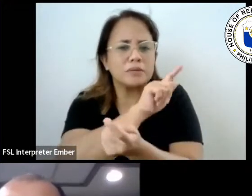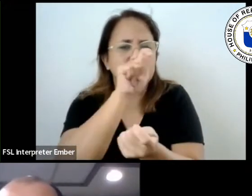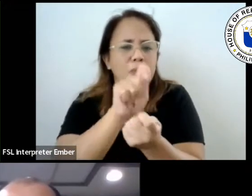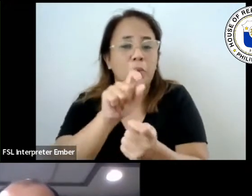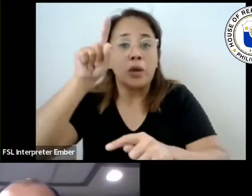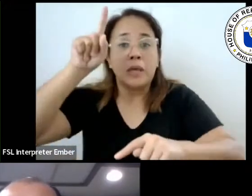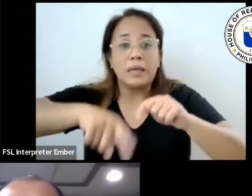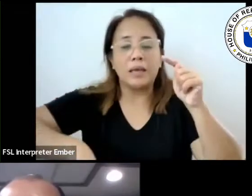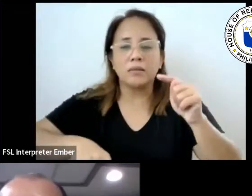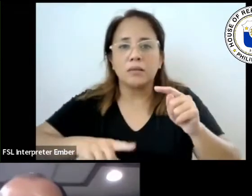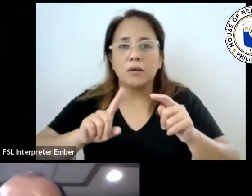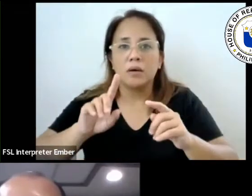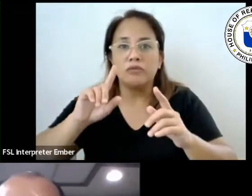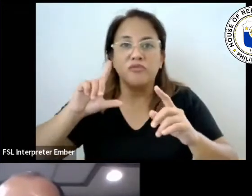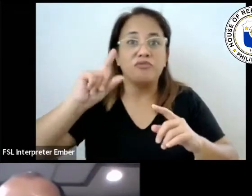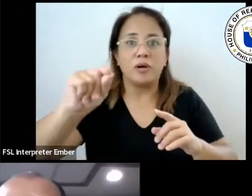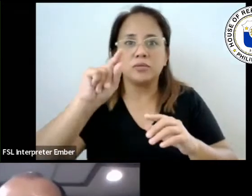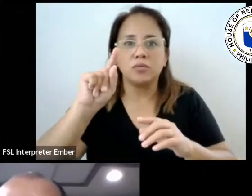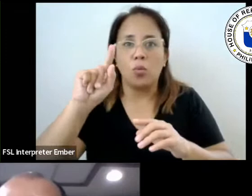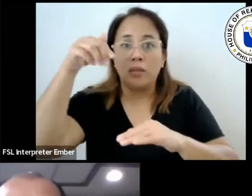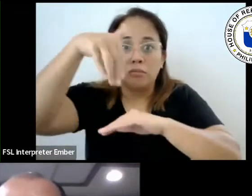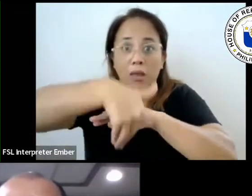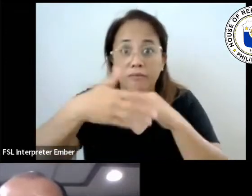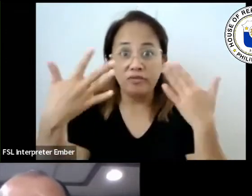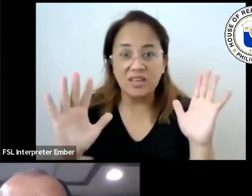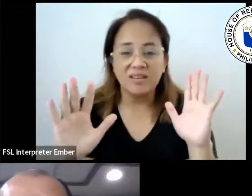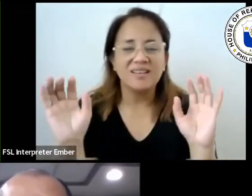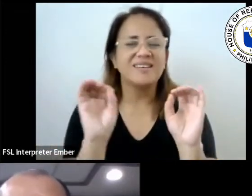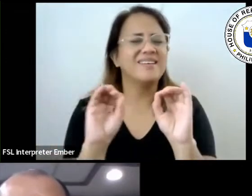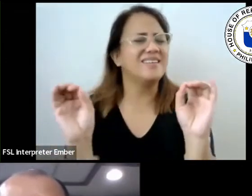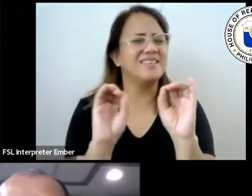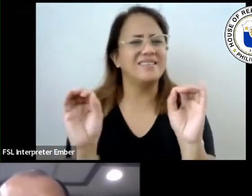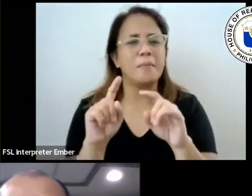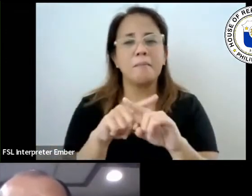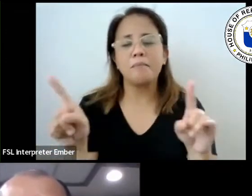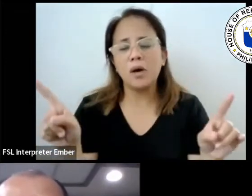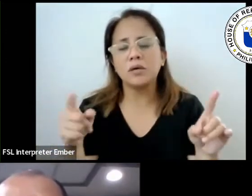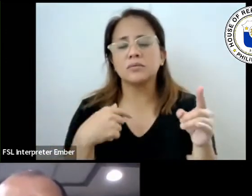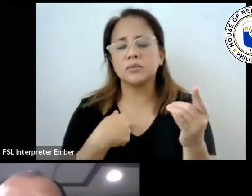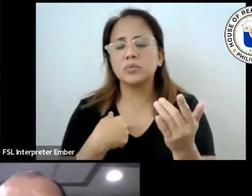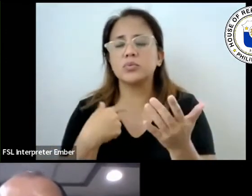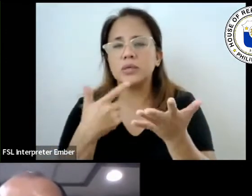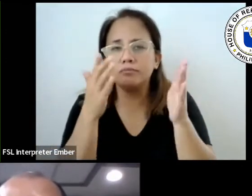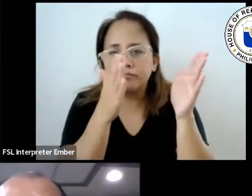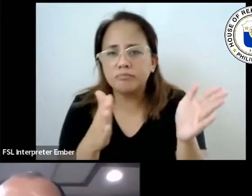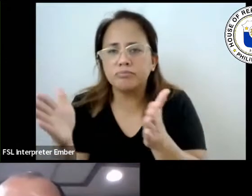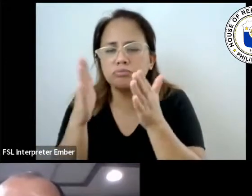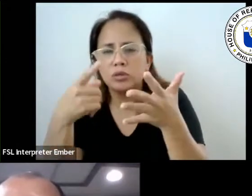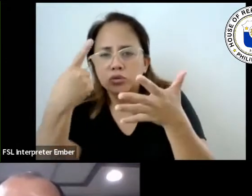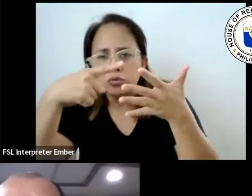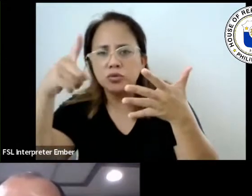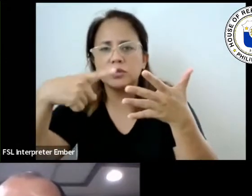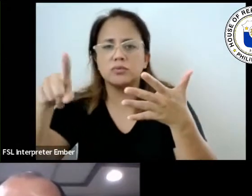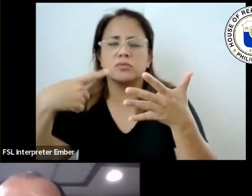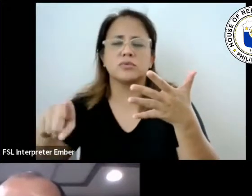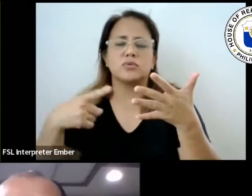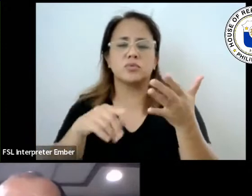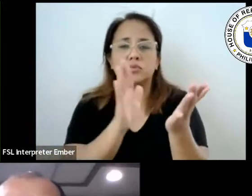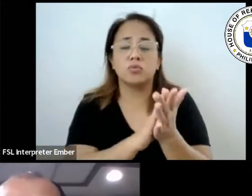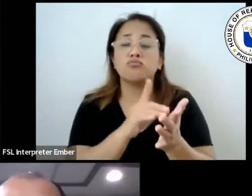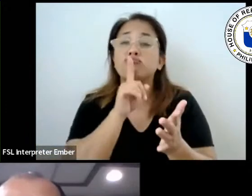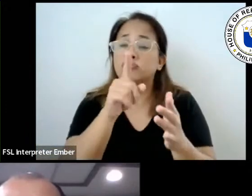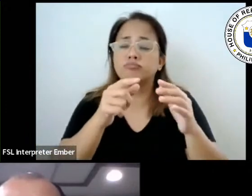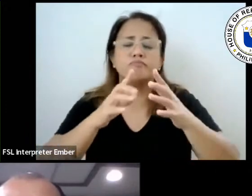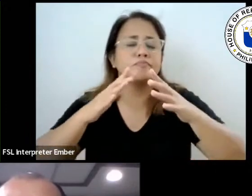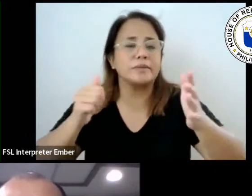siguro overnight lahat ito. Pero if we begin already the school mapping, malaking tulong po yan para sa